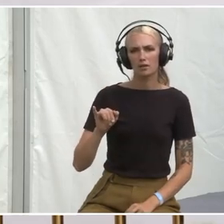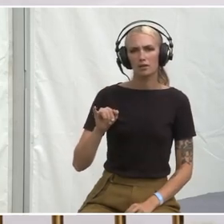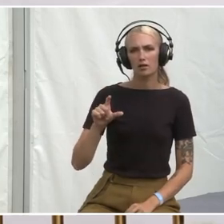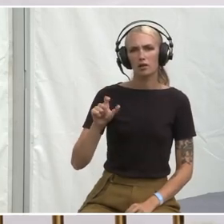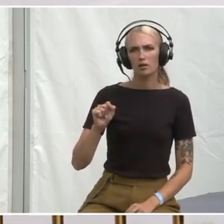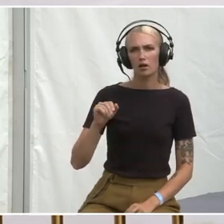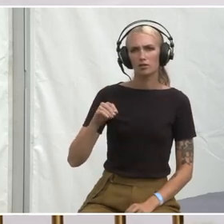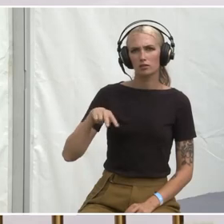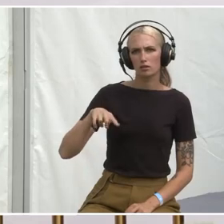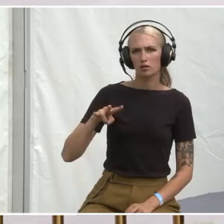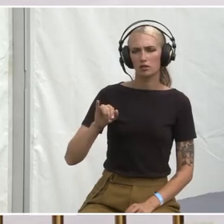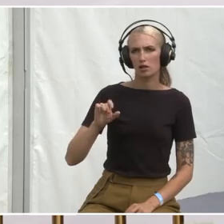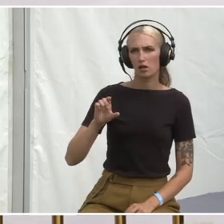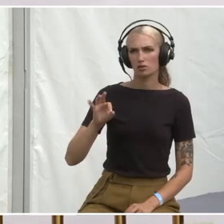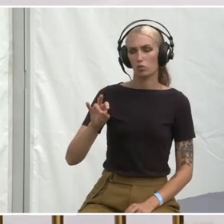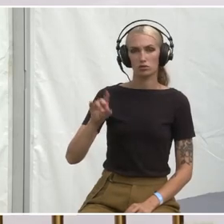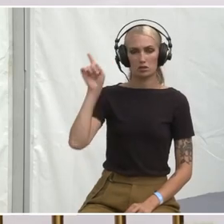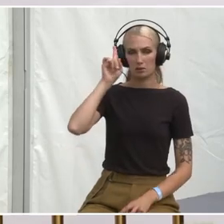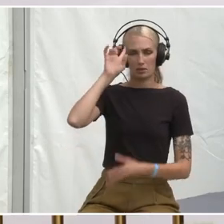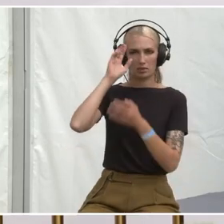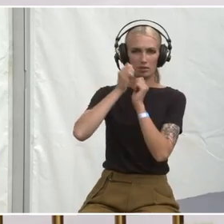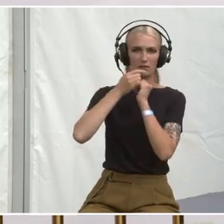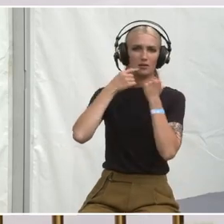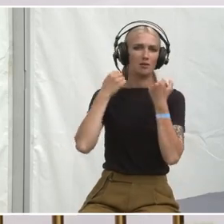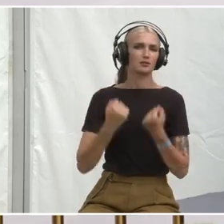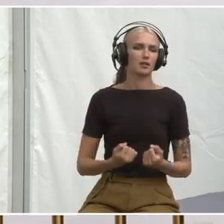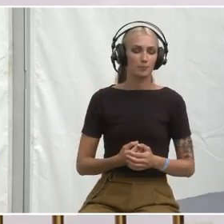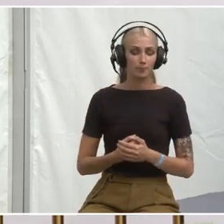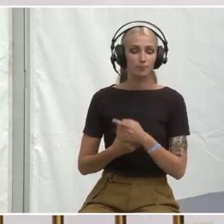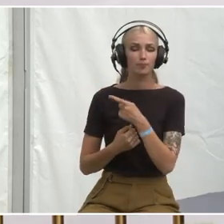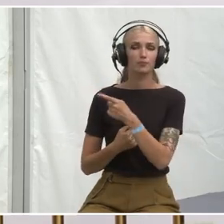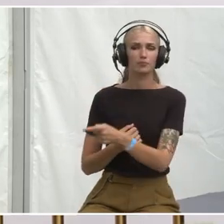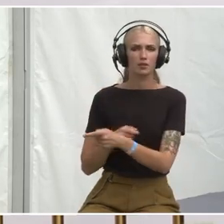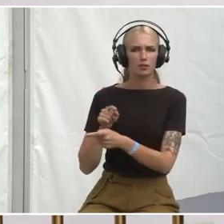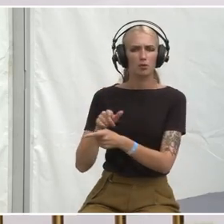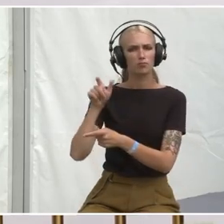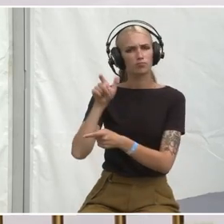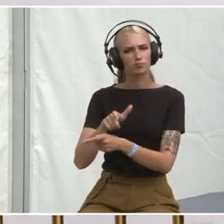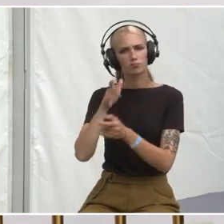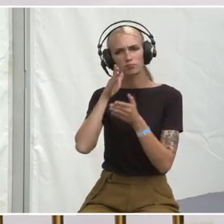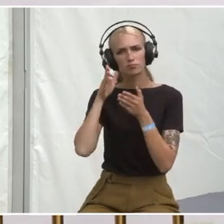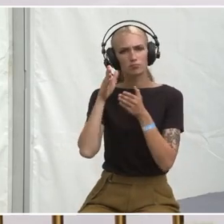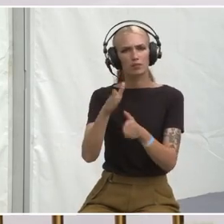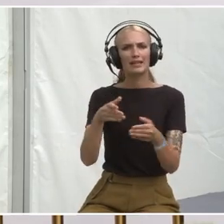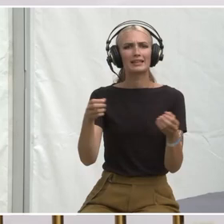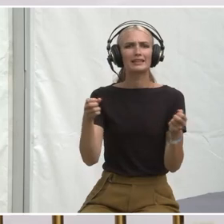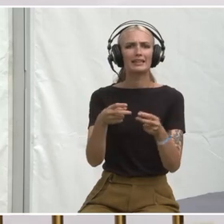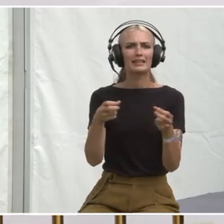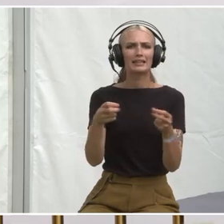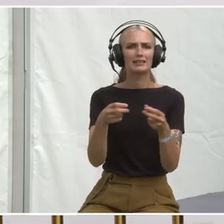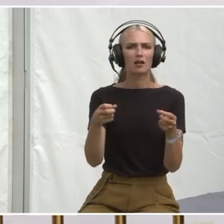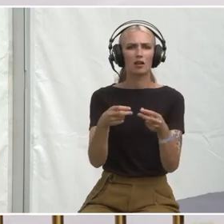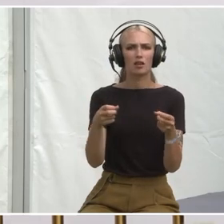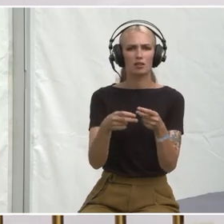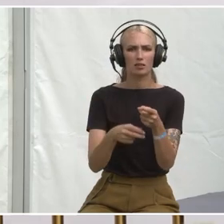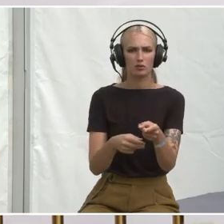Katznelson. It's really difficult to remember. she says it's the digitalization as the last one, because it's also put into